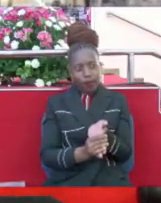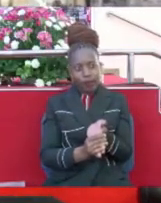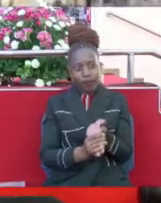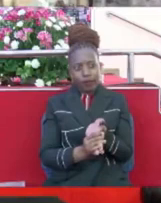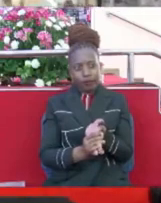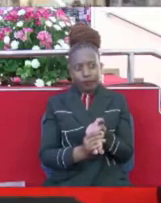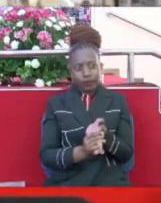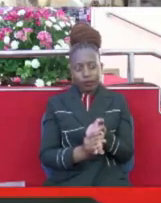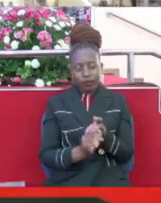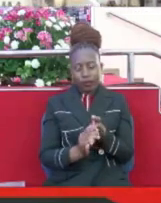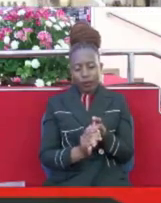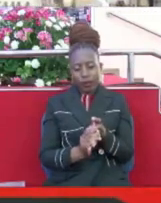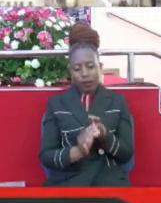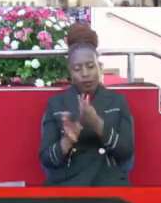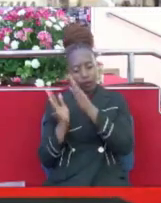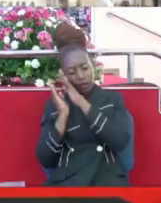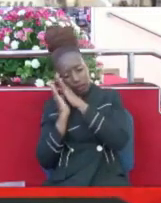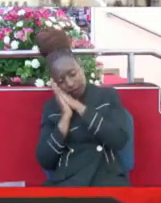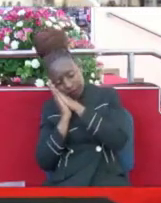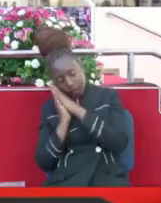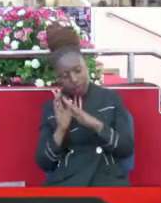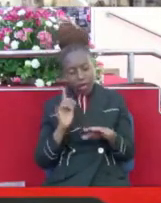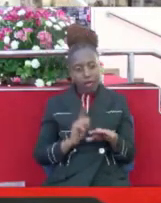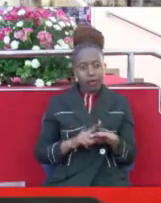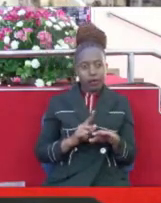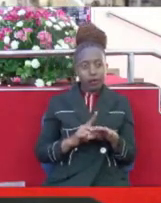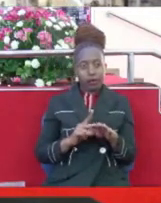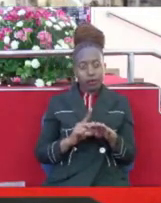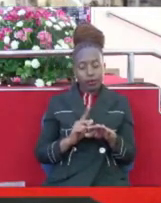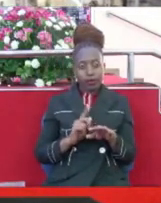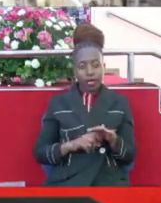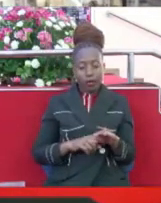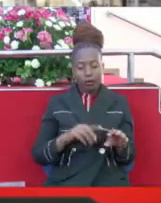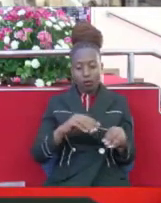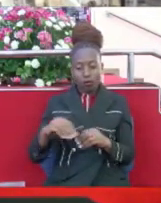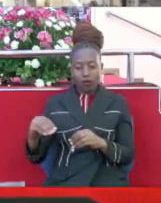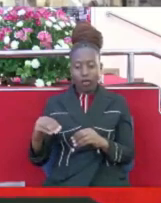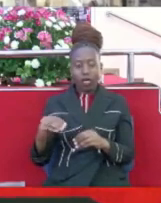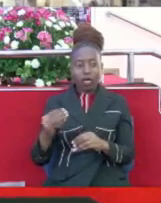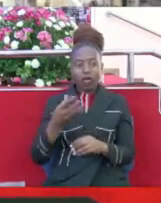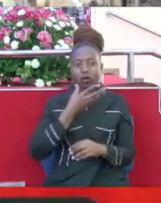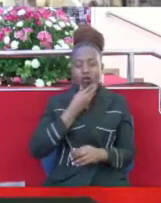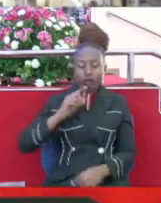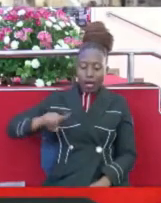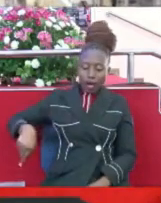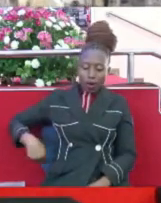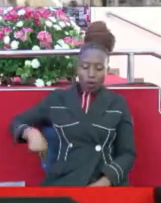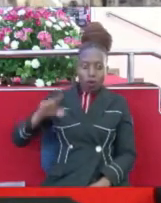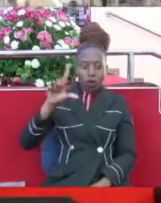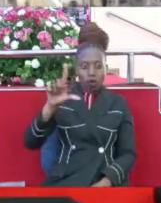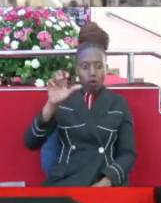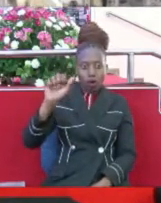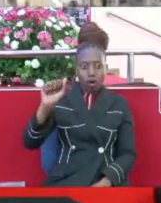Jacob alikuwa natoweka na akalala pale wakati alikuwa naelekea kwa mjomba wake Labani. And as he lay his head on a pillow that